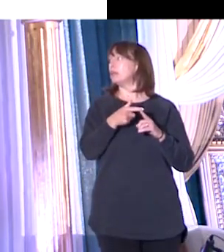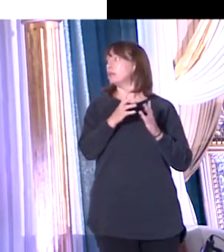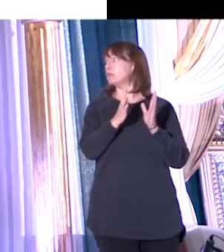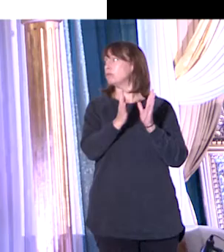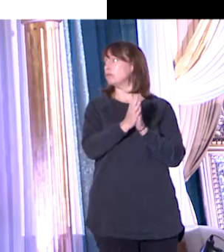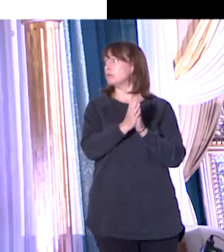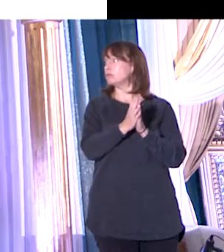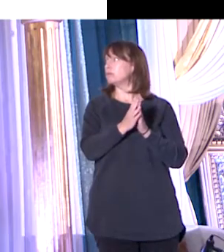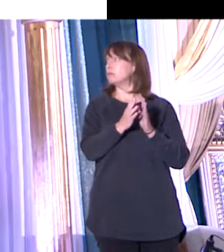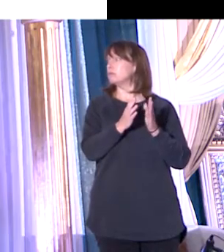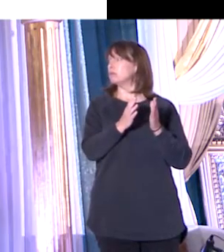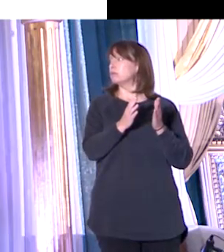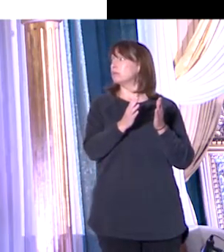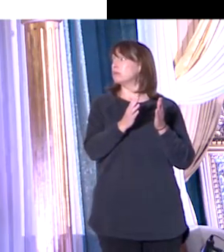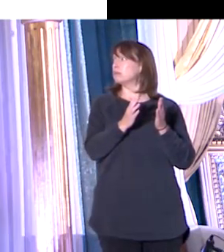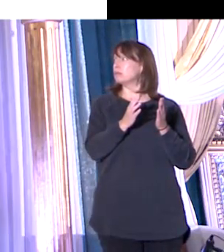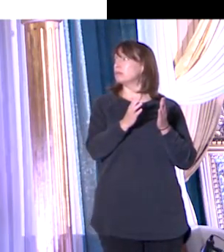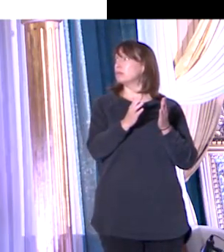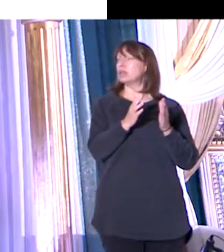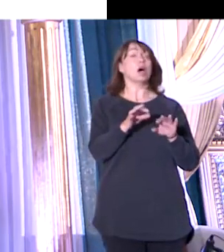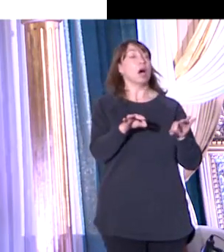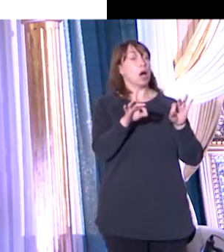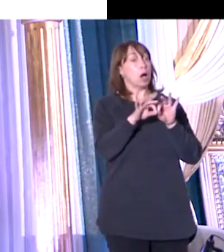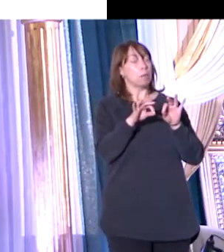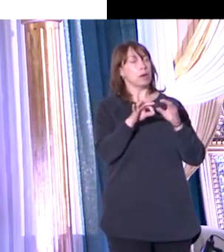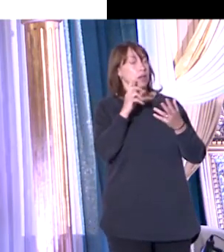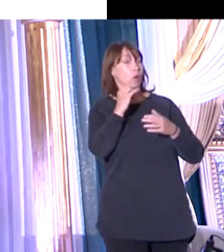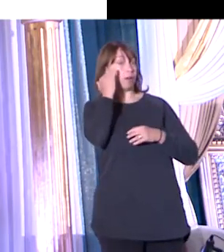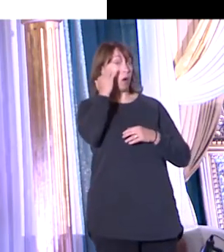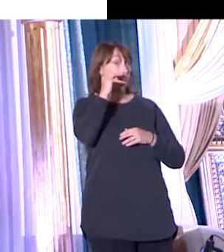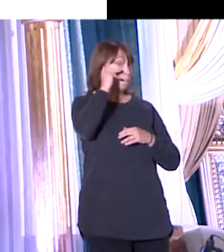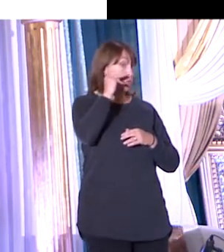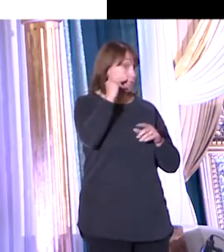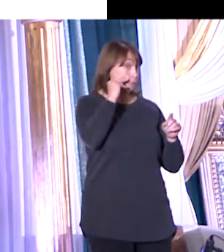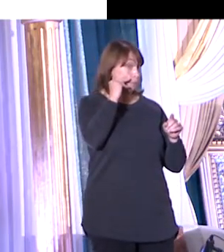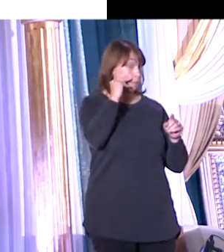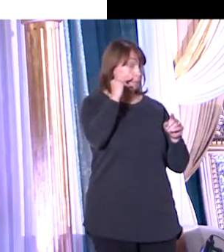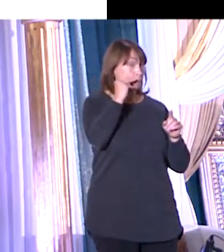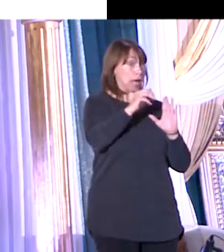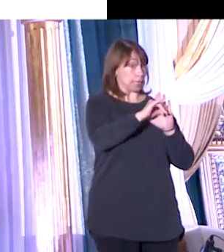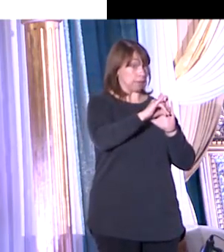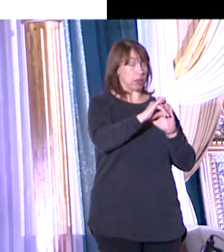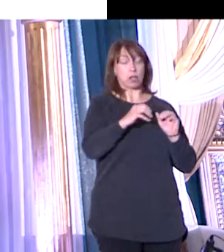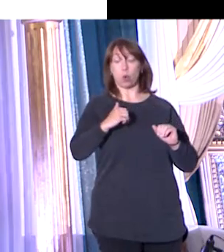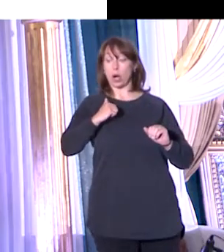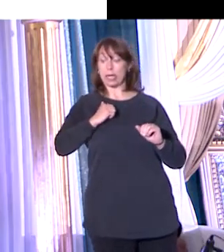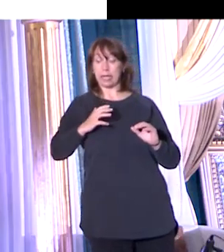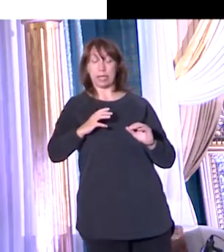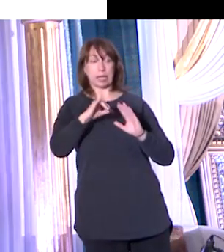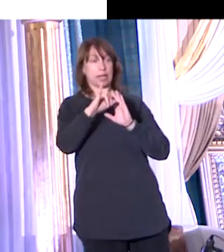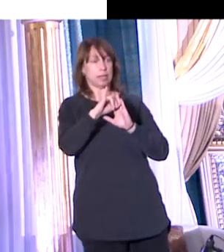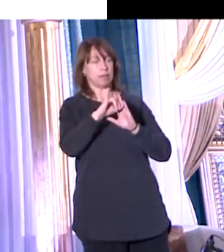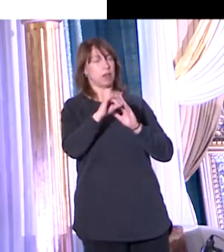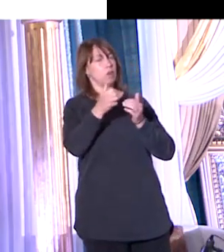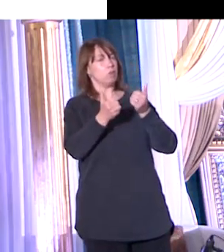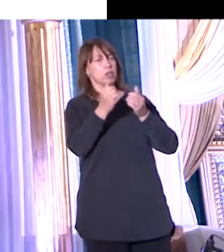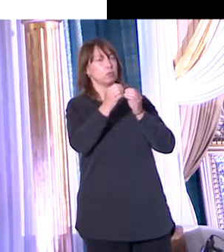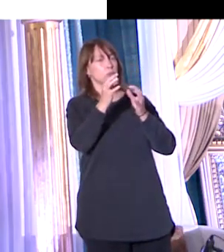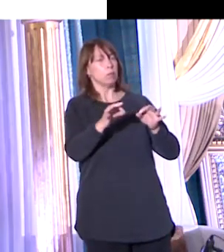were very important, if one of them was more important than the other. And among Muslims, about 50% of this group